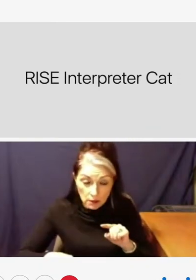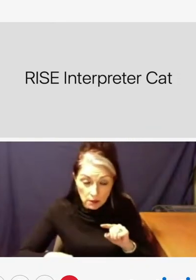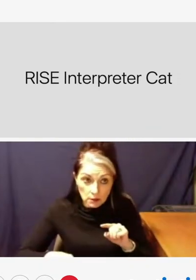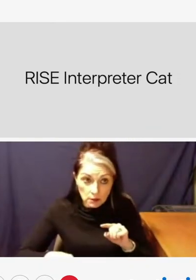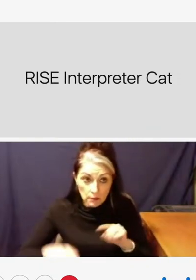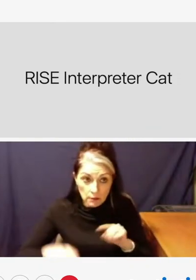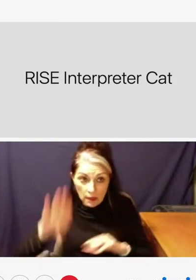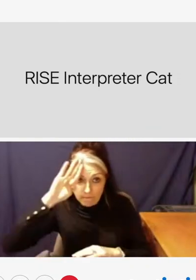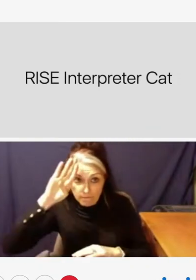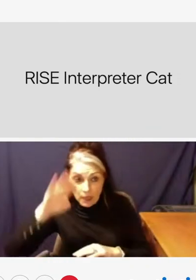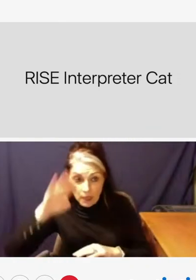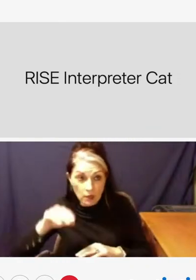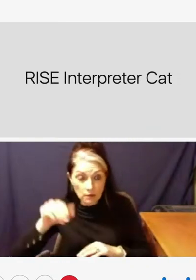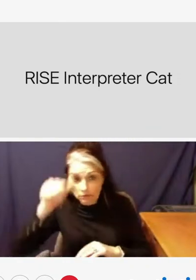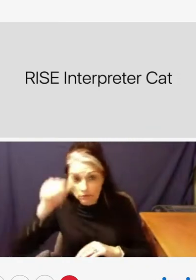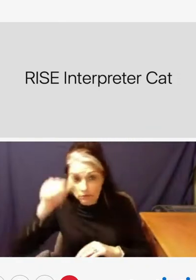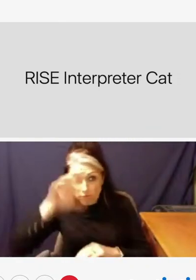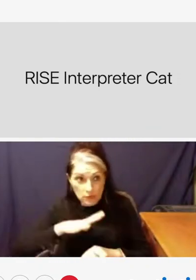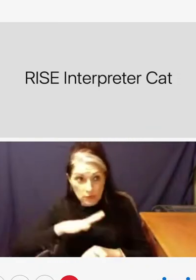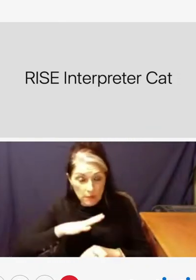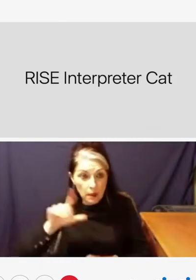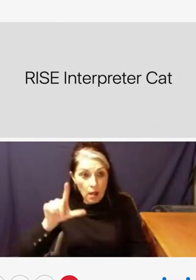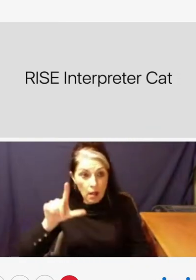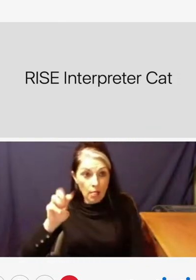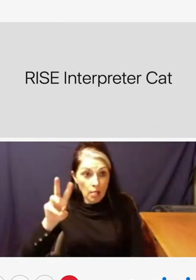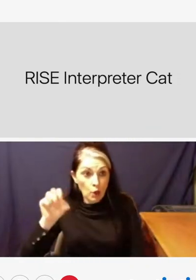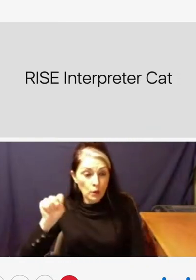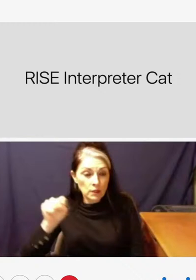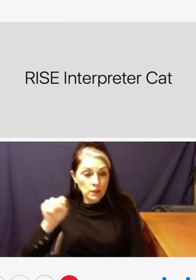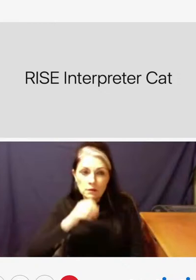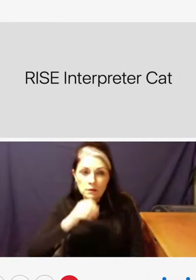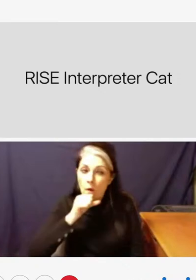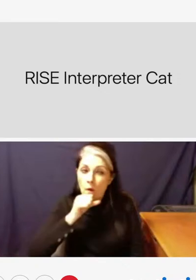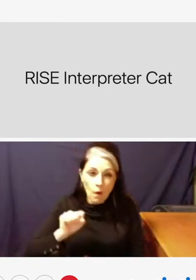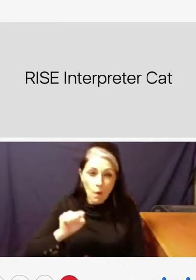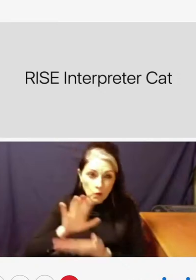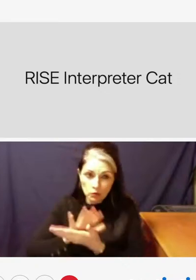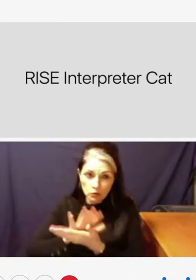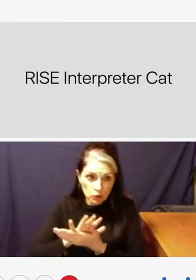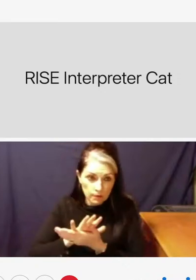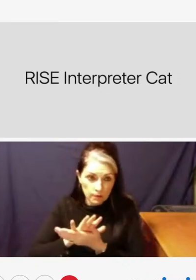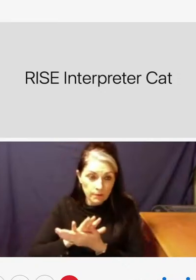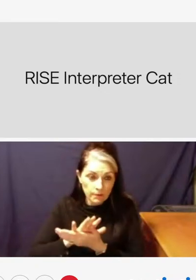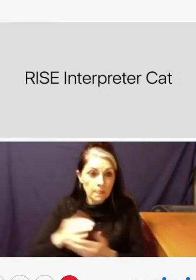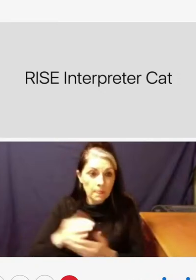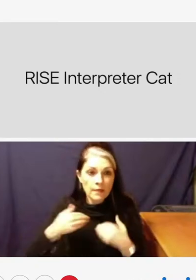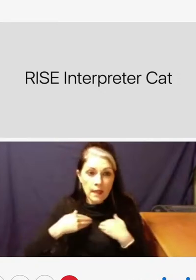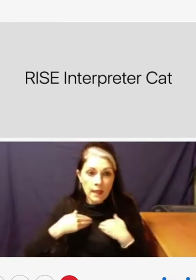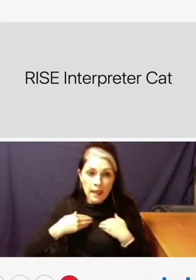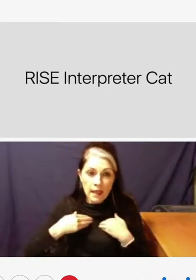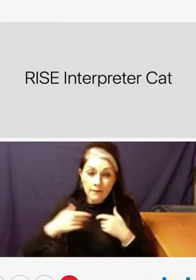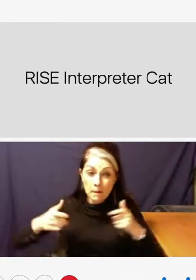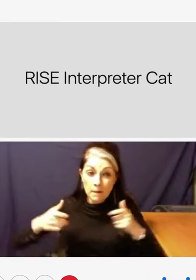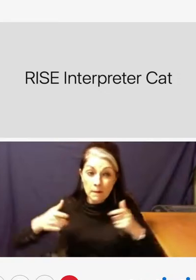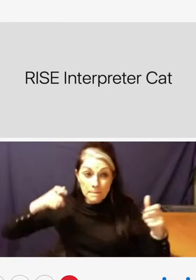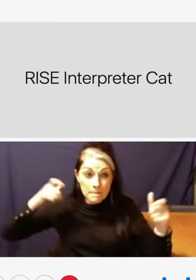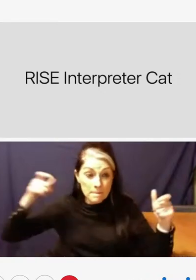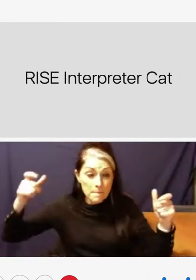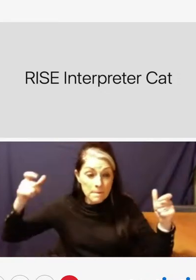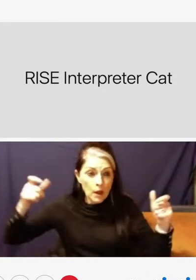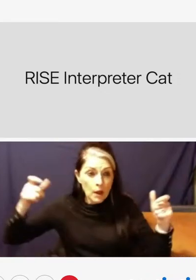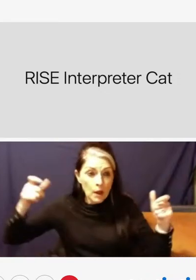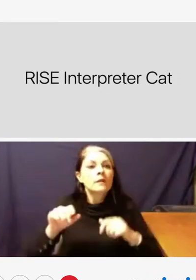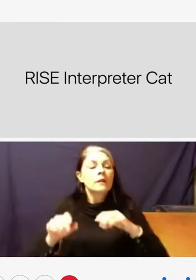Lewis is a very very old school and they have really big windows on the sides of